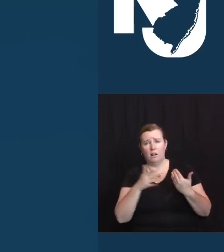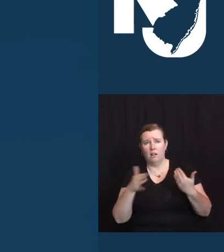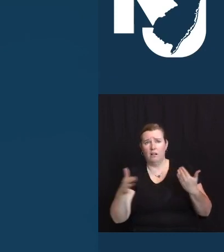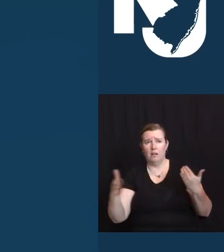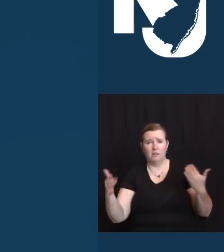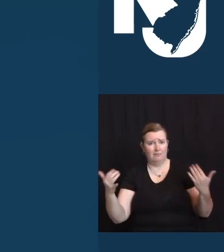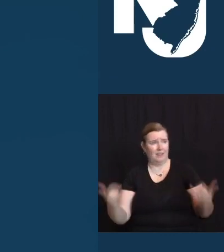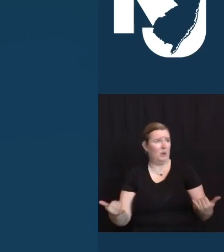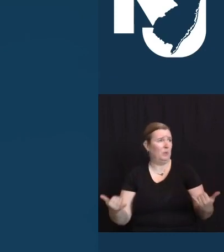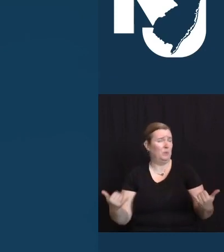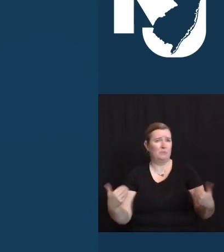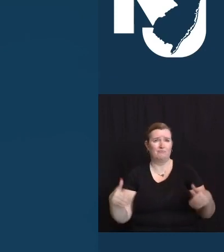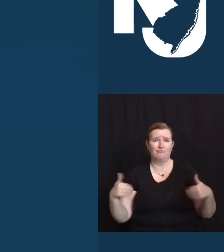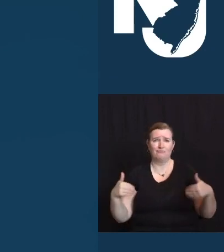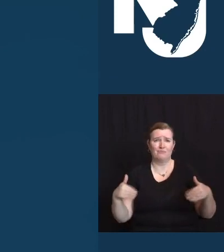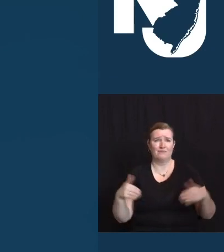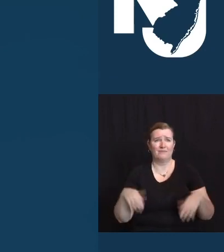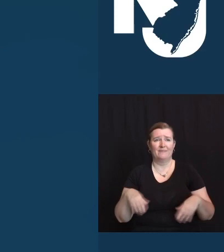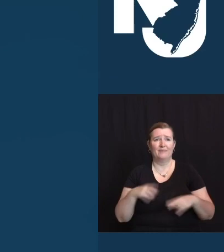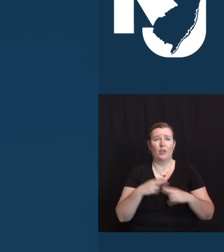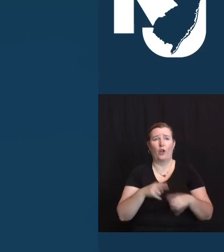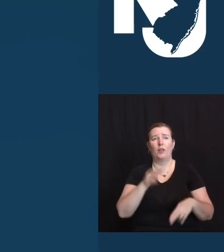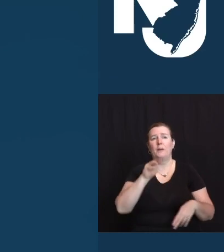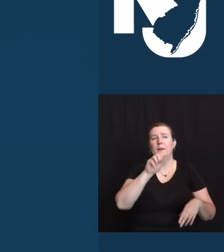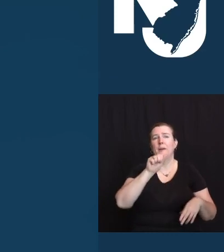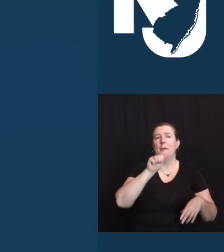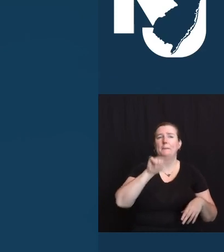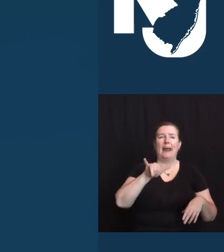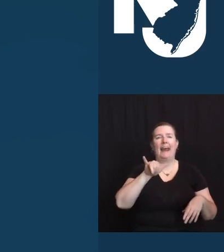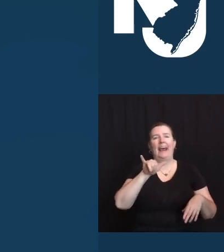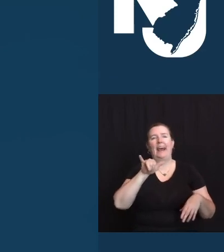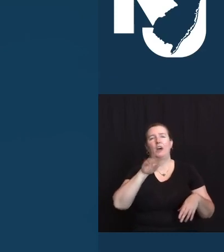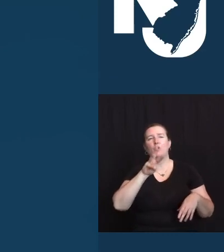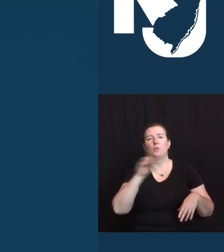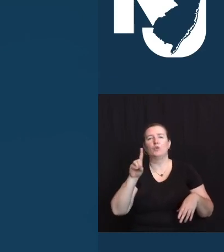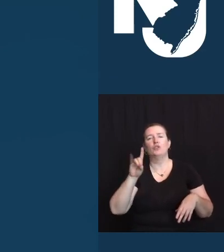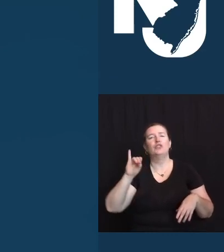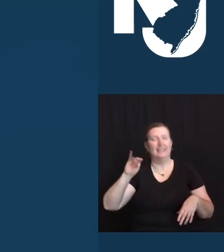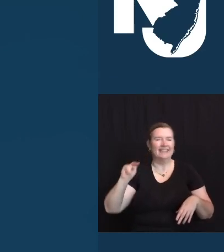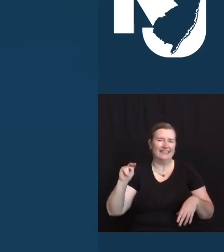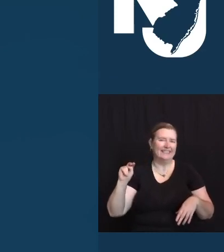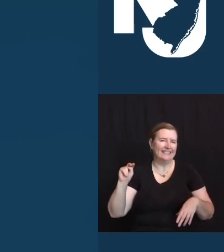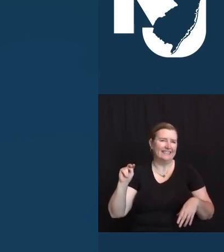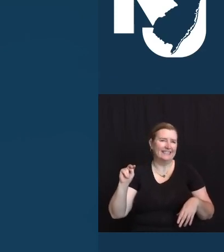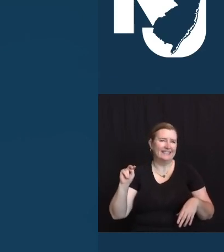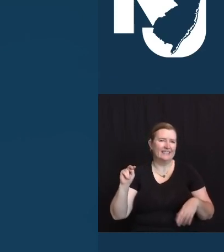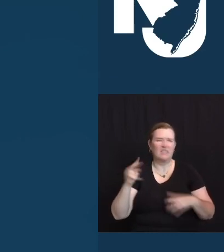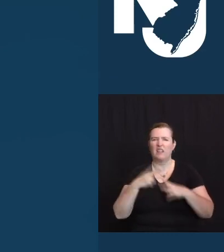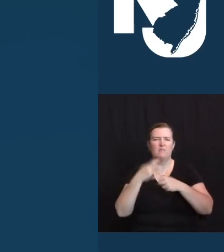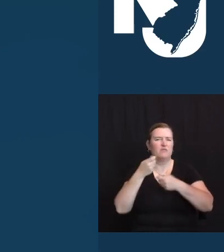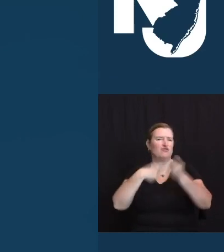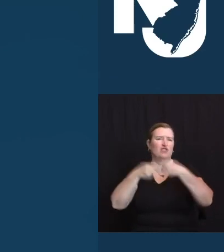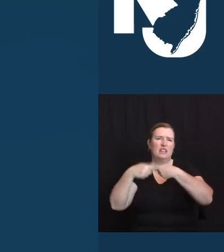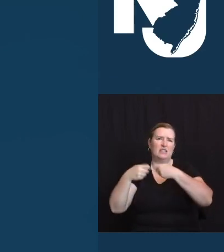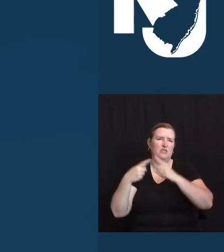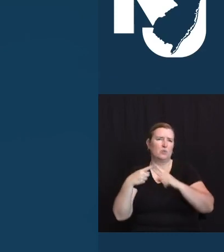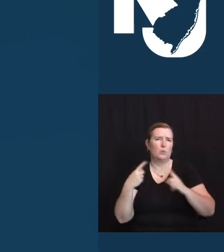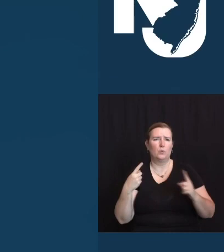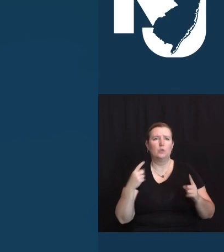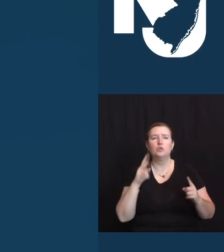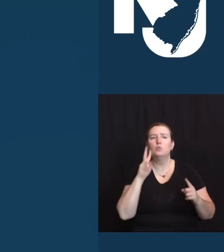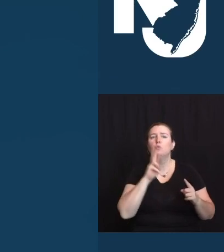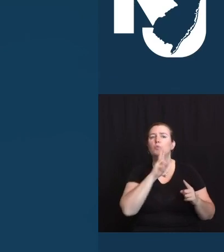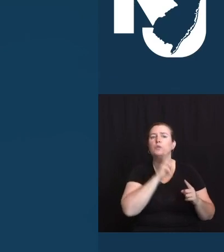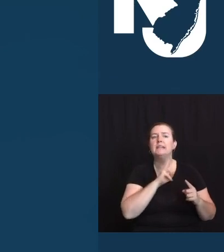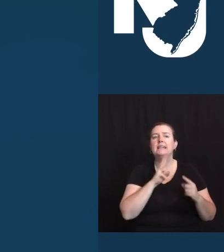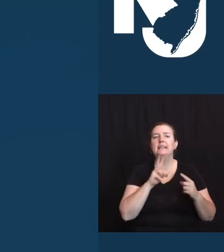in 2013 was rechristened Maywood's Twin Door Tavern. Through his restaurant, David became